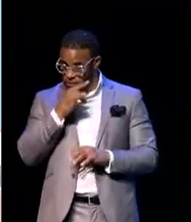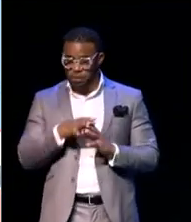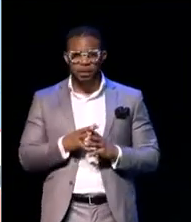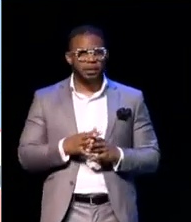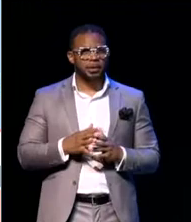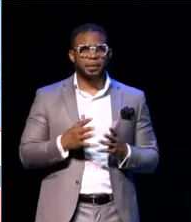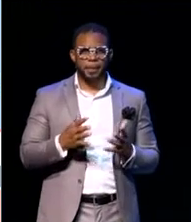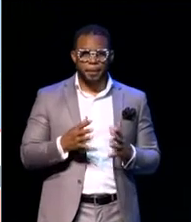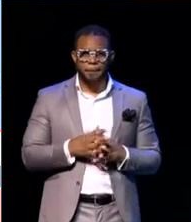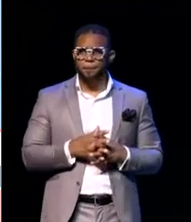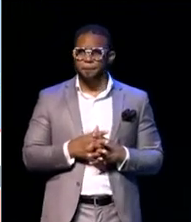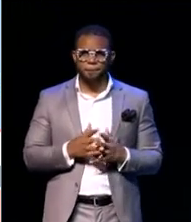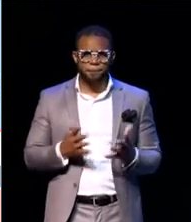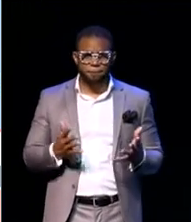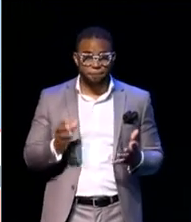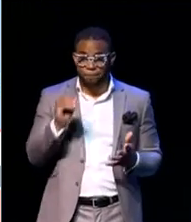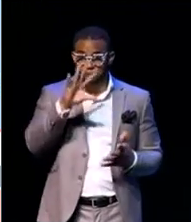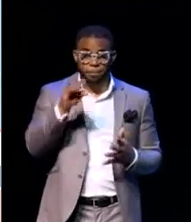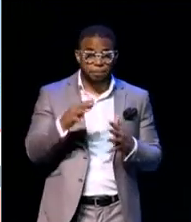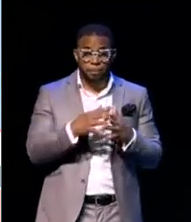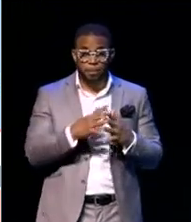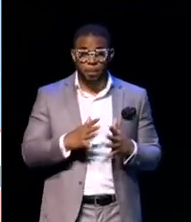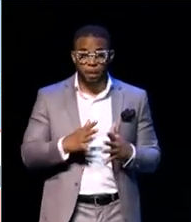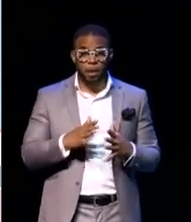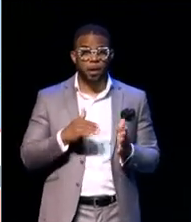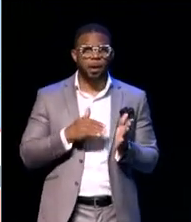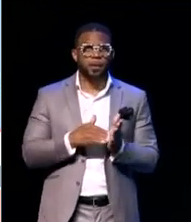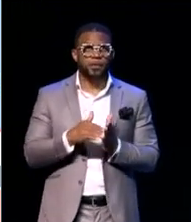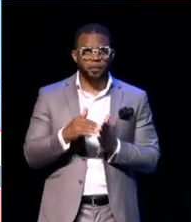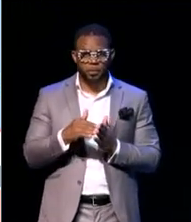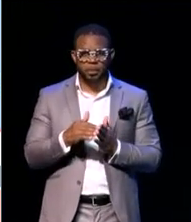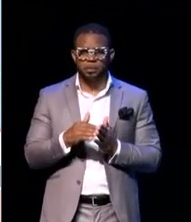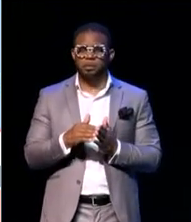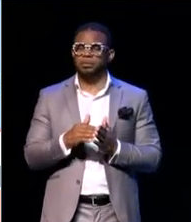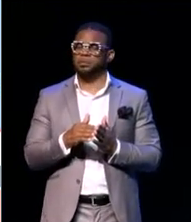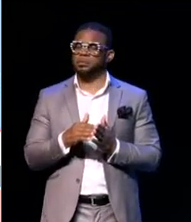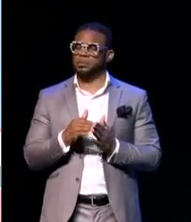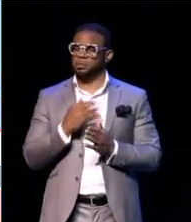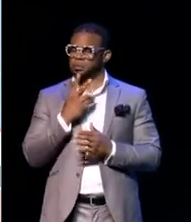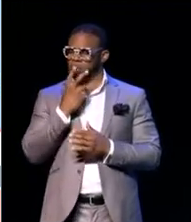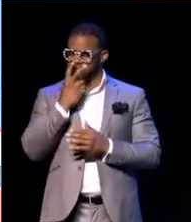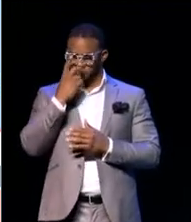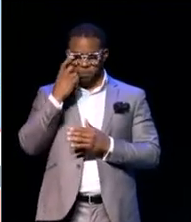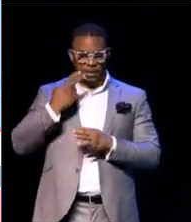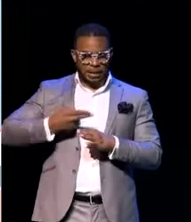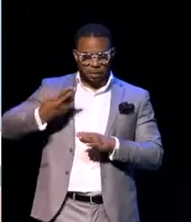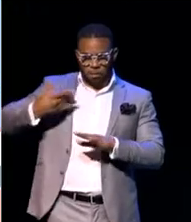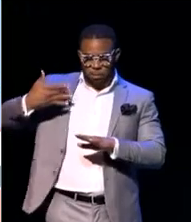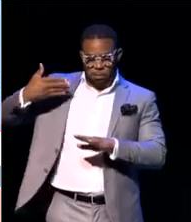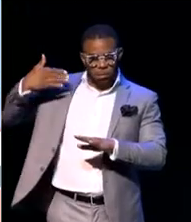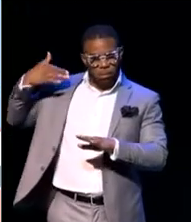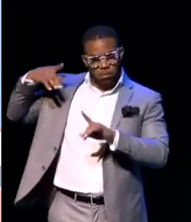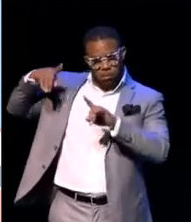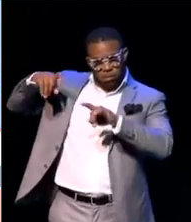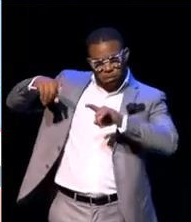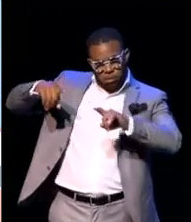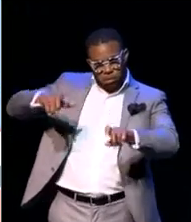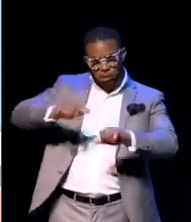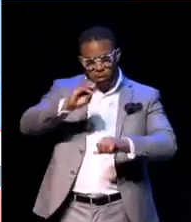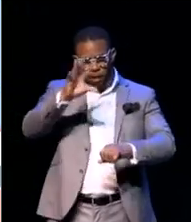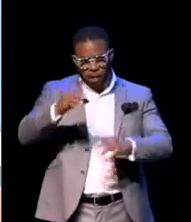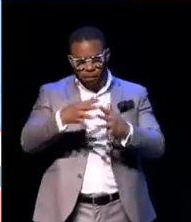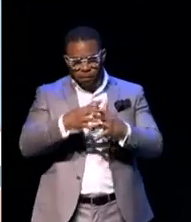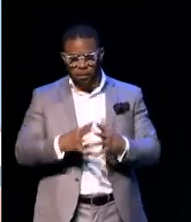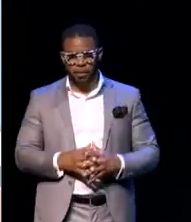kids. African Americans are frequently reluctant because of the history of experimentation with